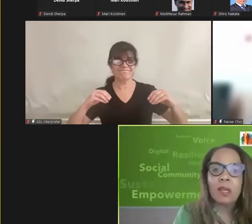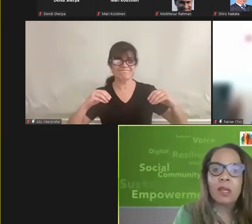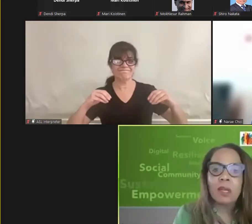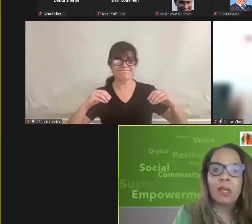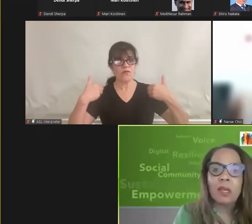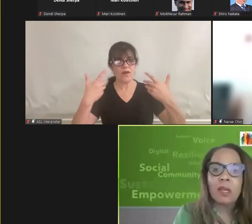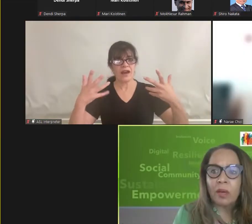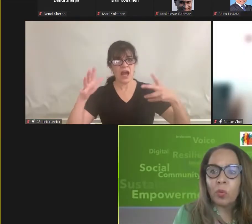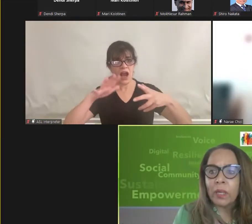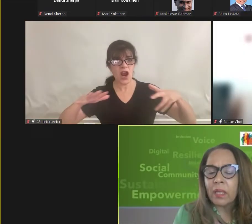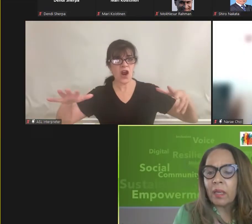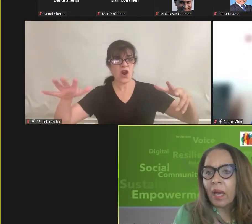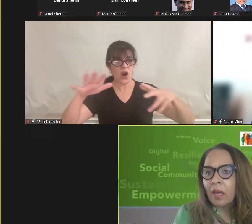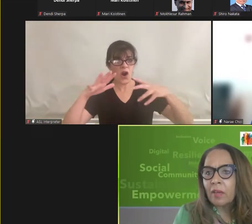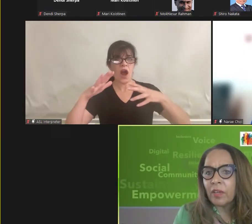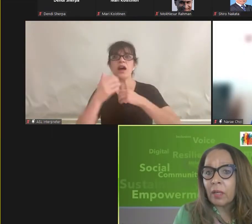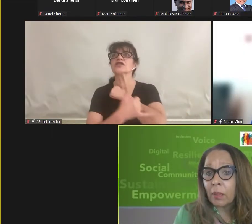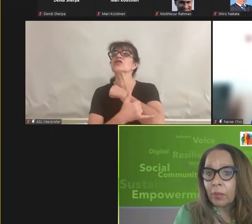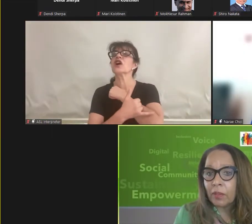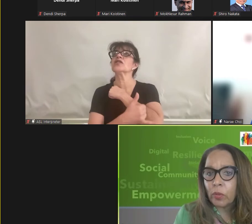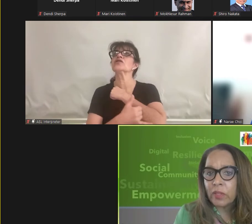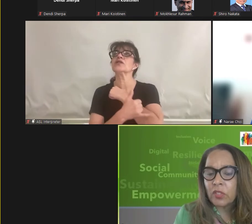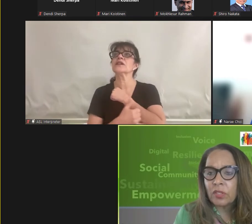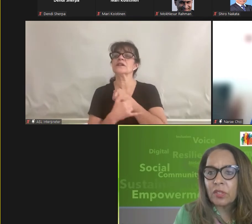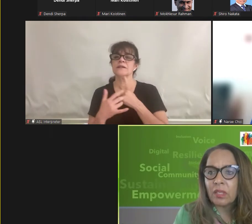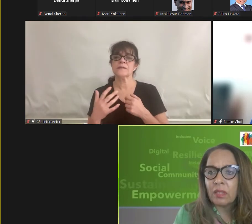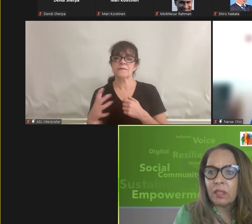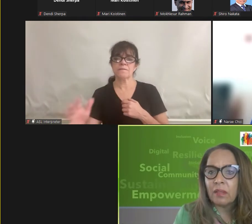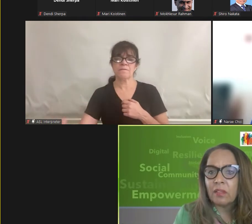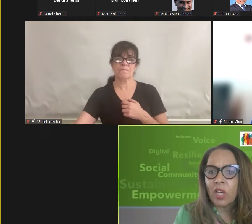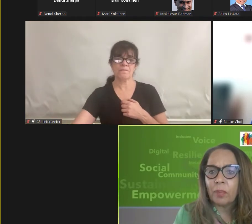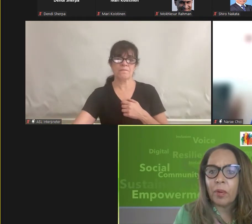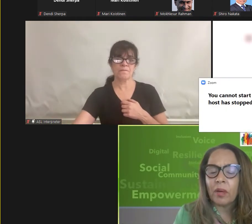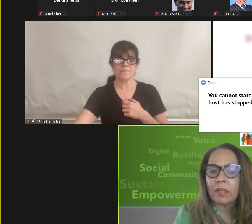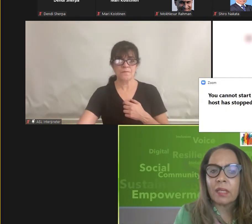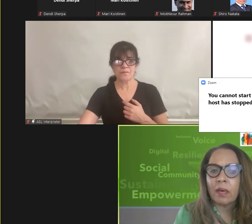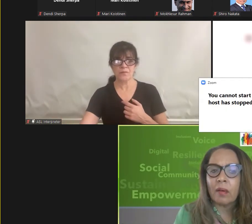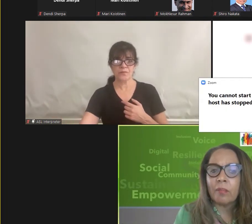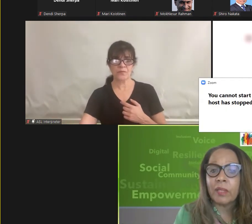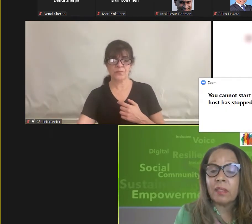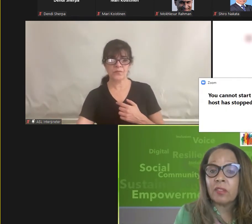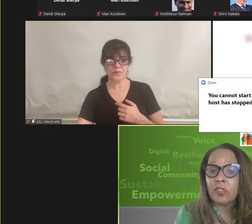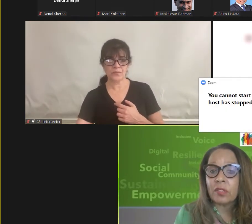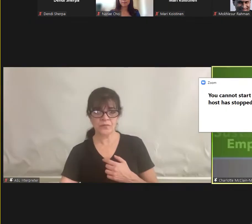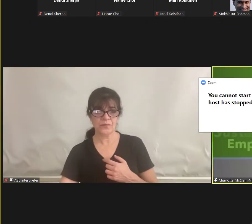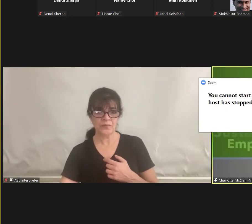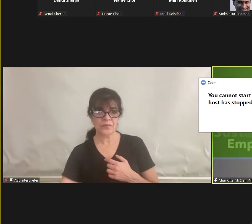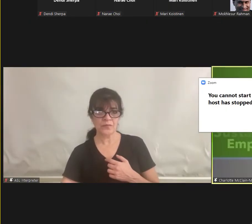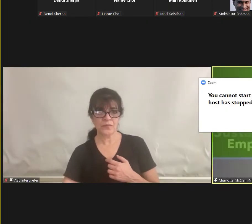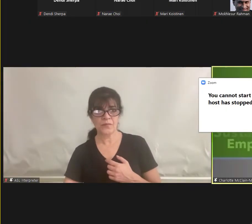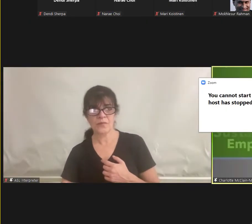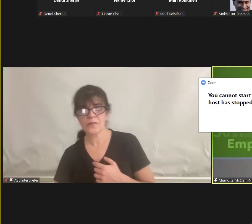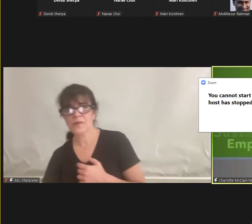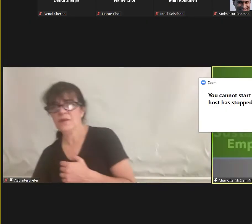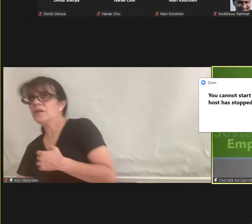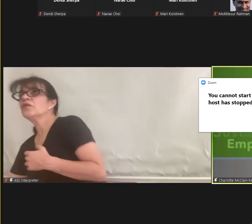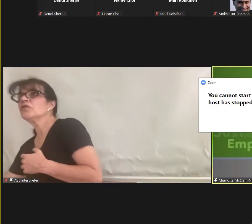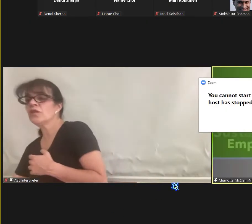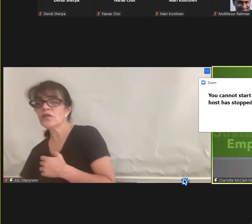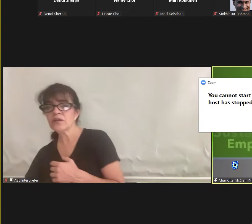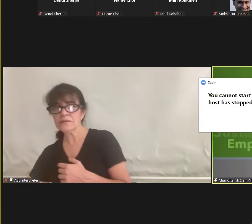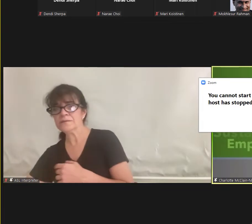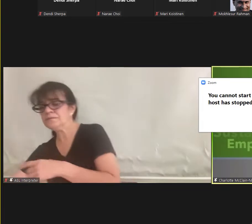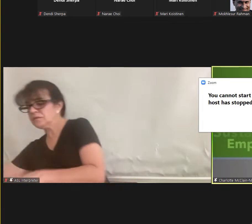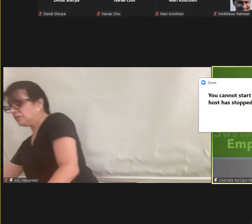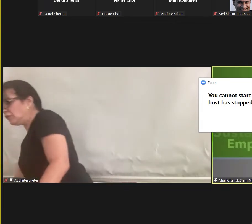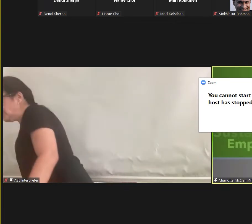operations. And we have a couple of questions in the chat box, but in the interest of time, what we'd like to